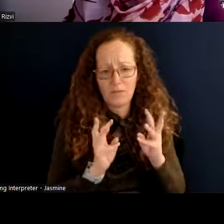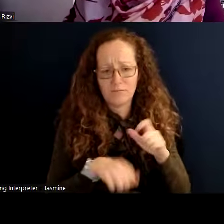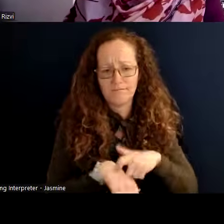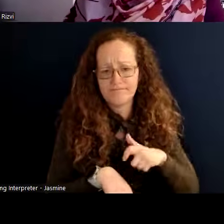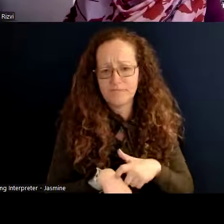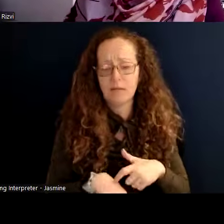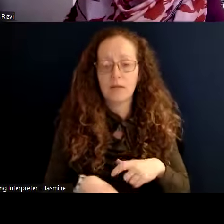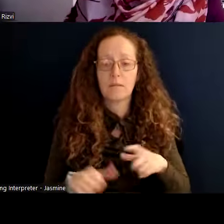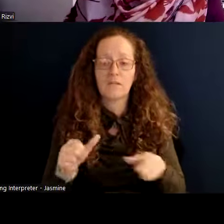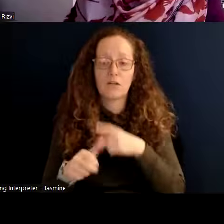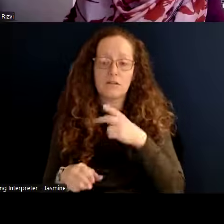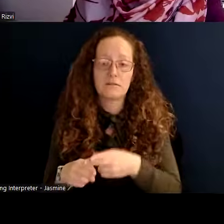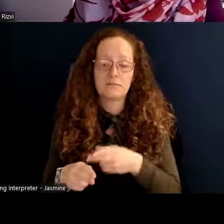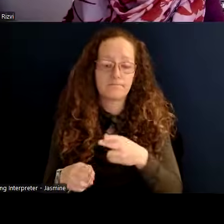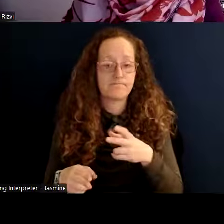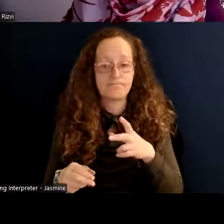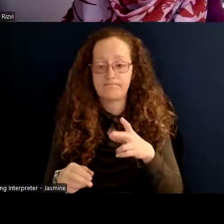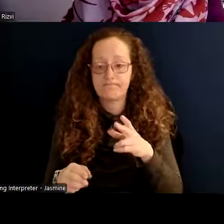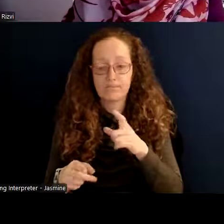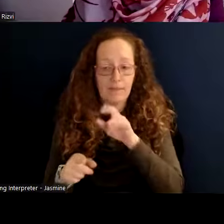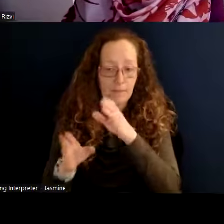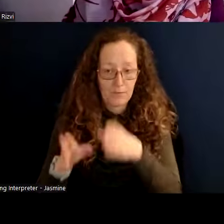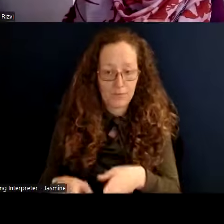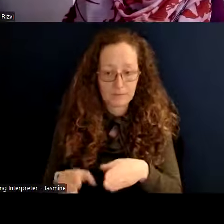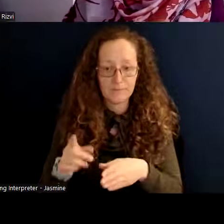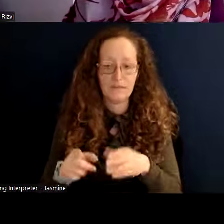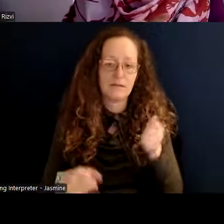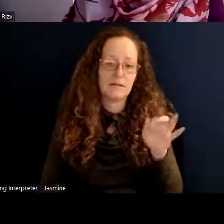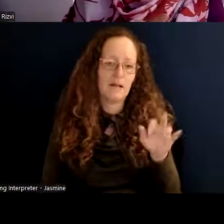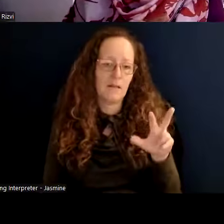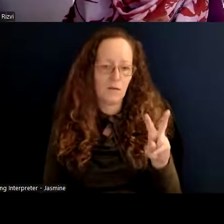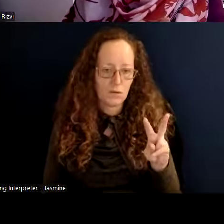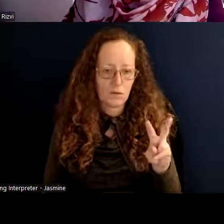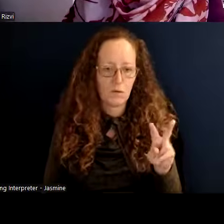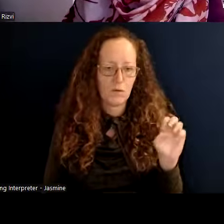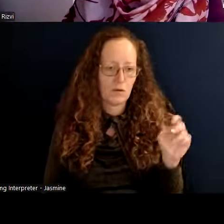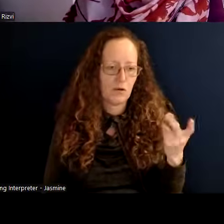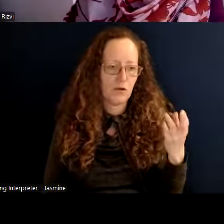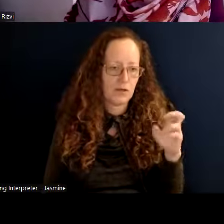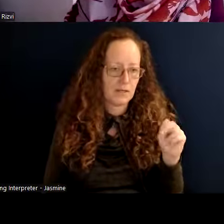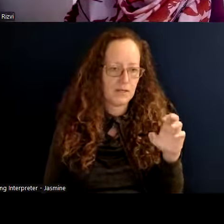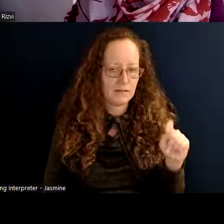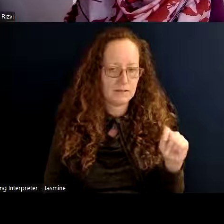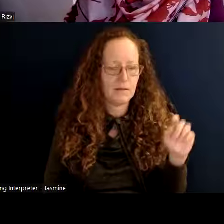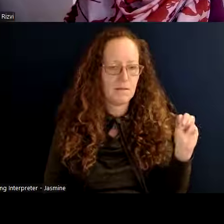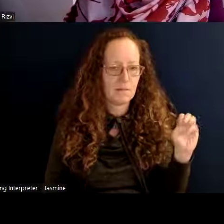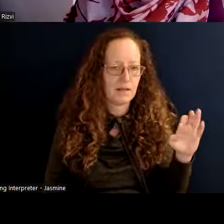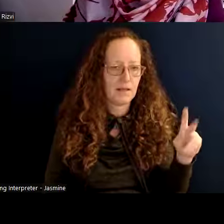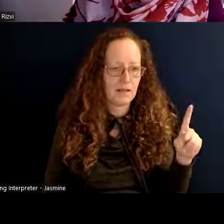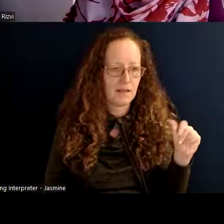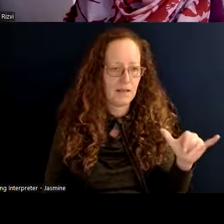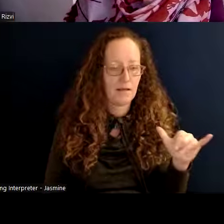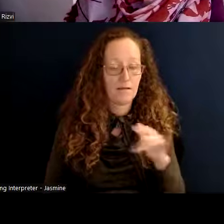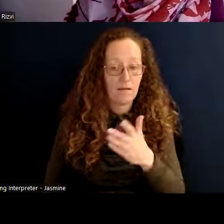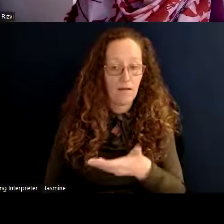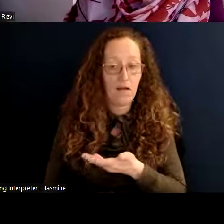mentions of Najamuddin we encounter is in 1932 by Ernest Mackay. He hired Najamuddin on a temporary basis because he held his work